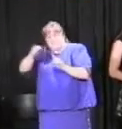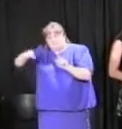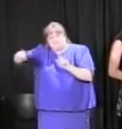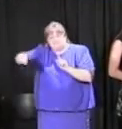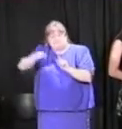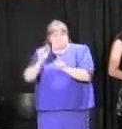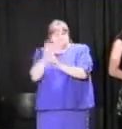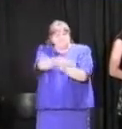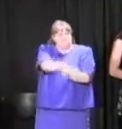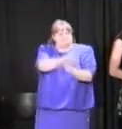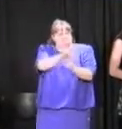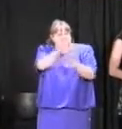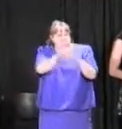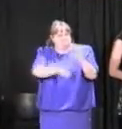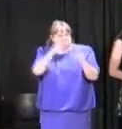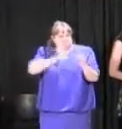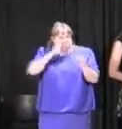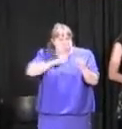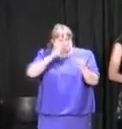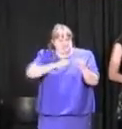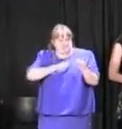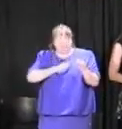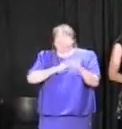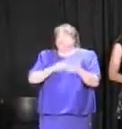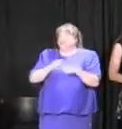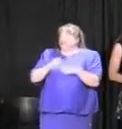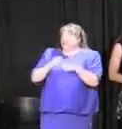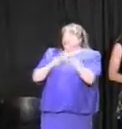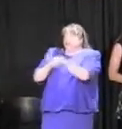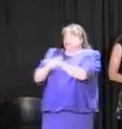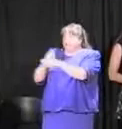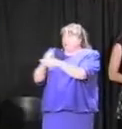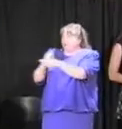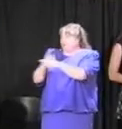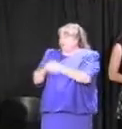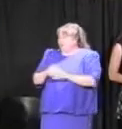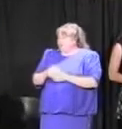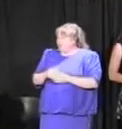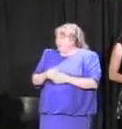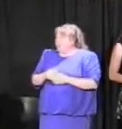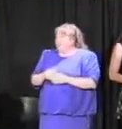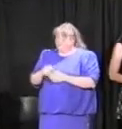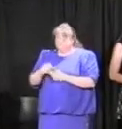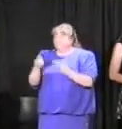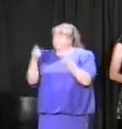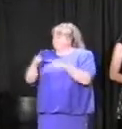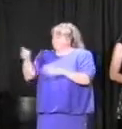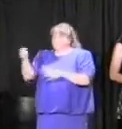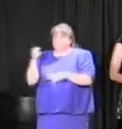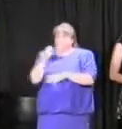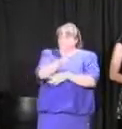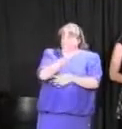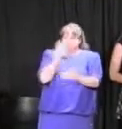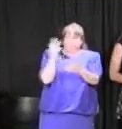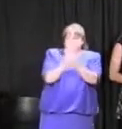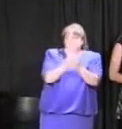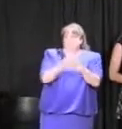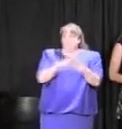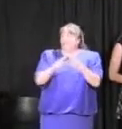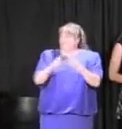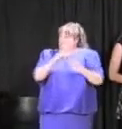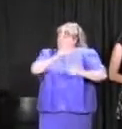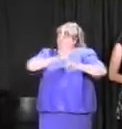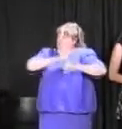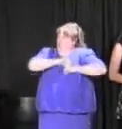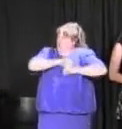I know that girl. Then she ends up with Grandview and the male guards give her the same routine all over again. All over again. And then there was another girl, I